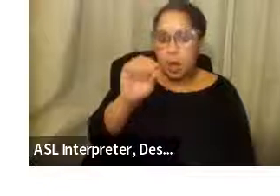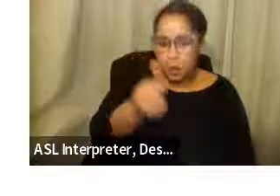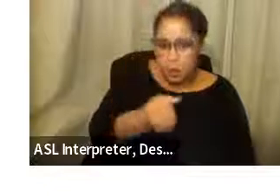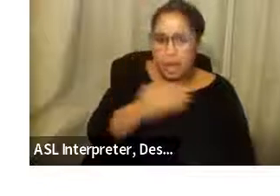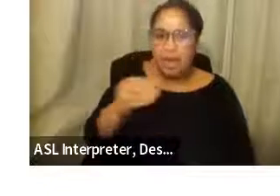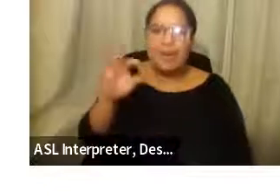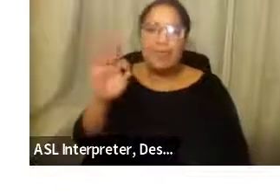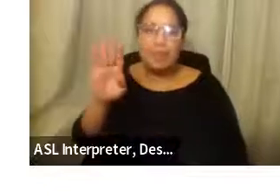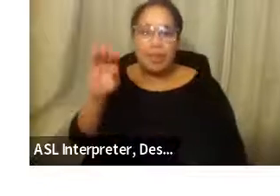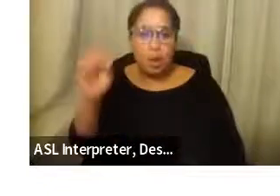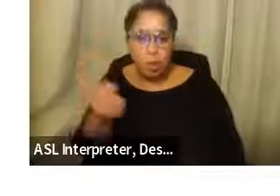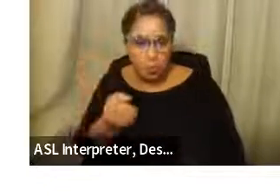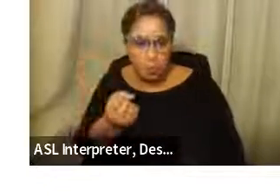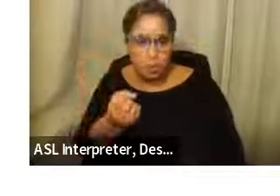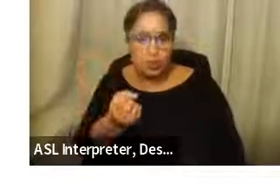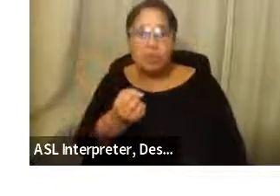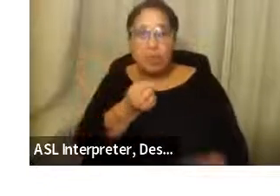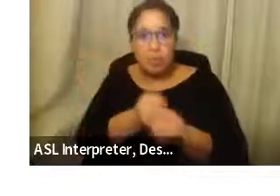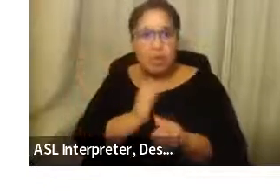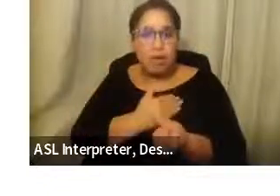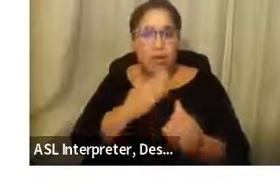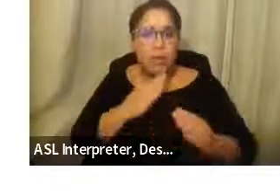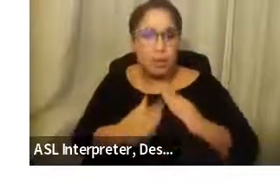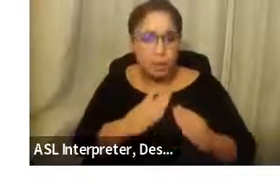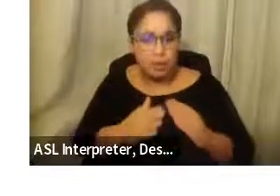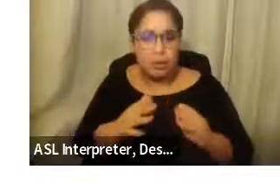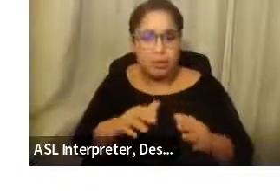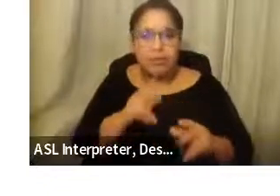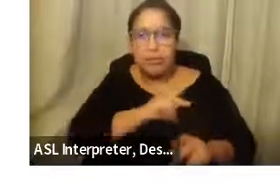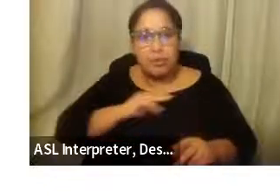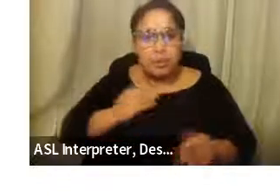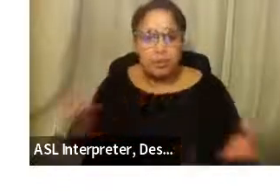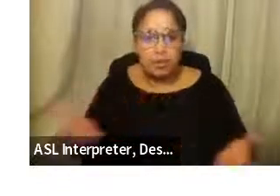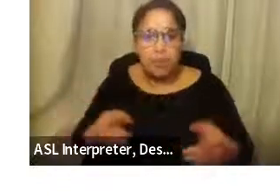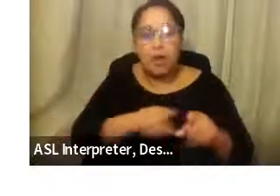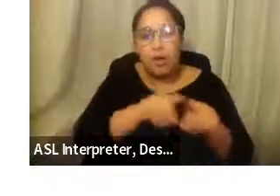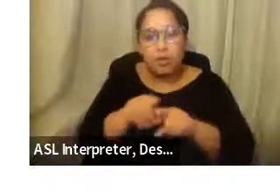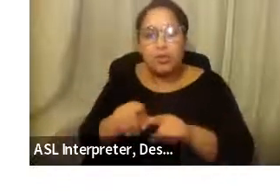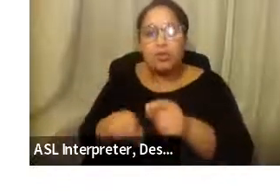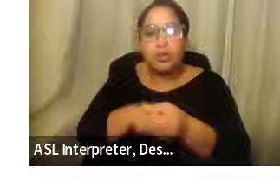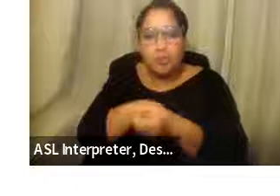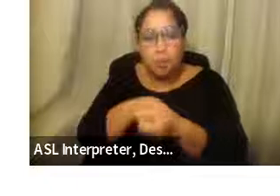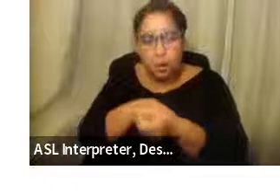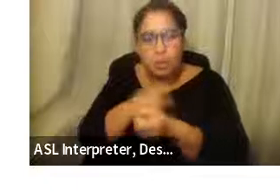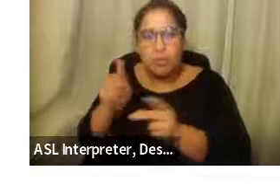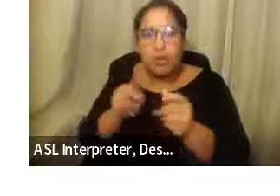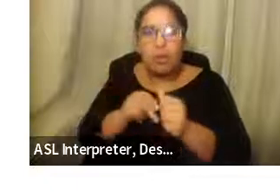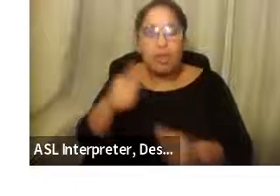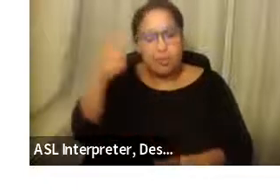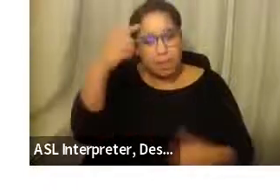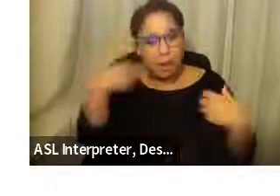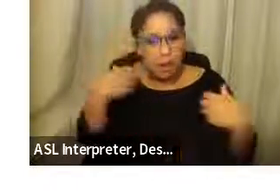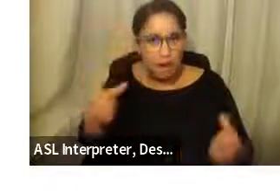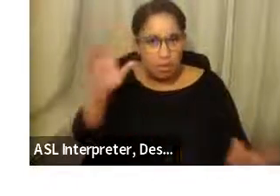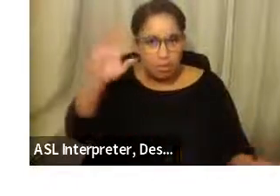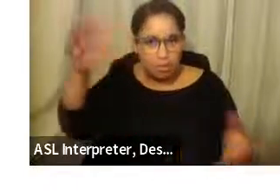members, and how we use these partnerships to care for people with mental health crises. I think what